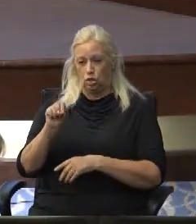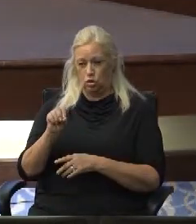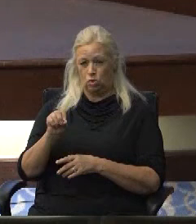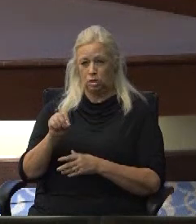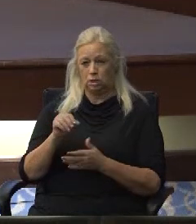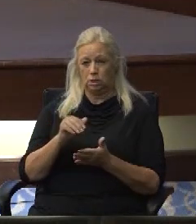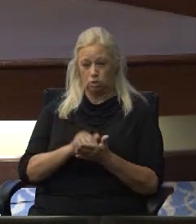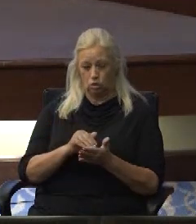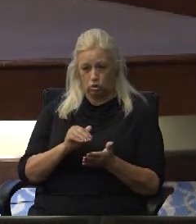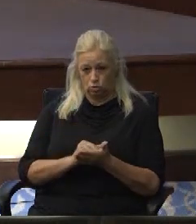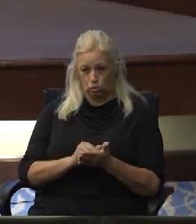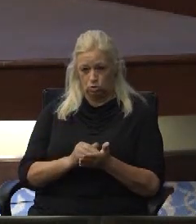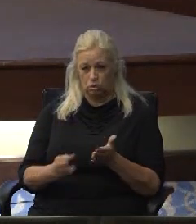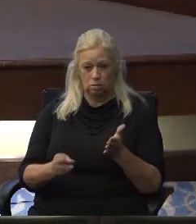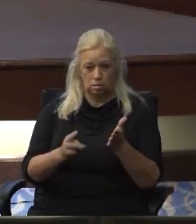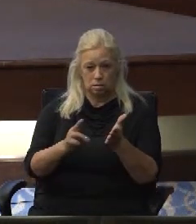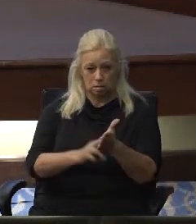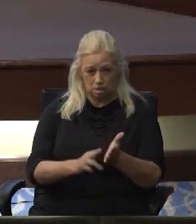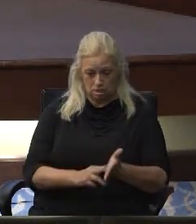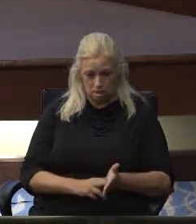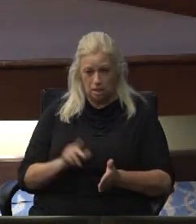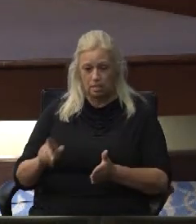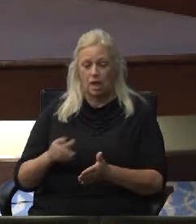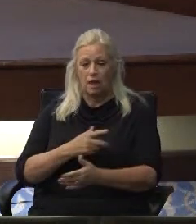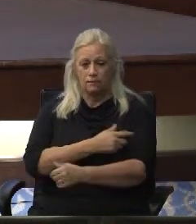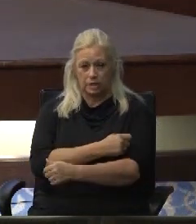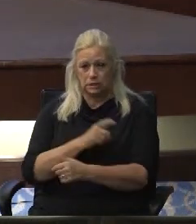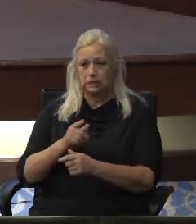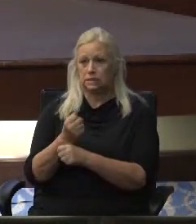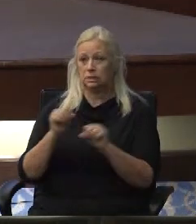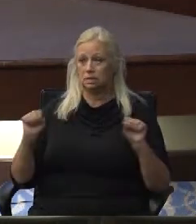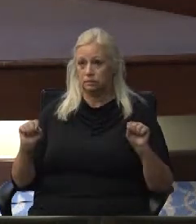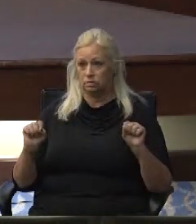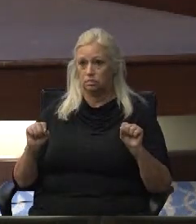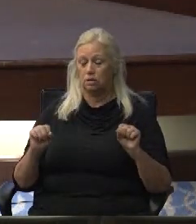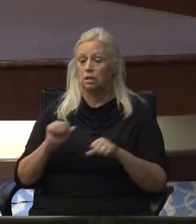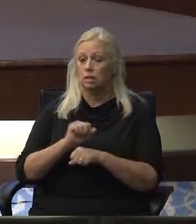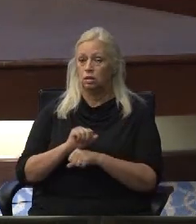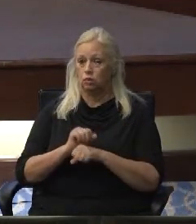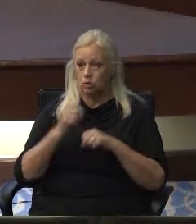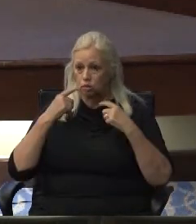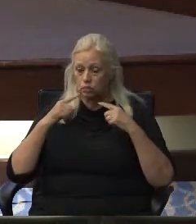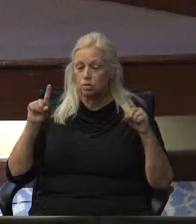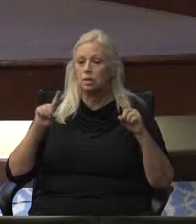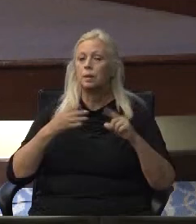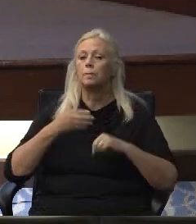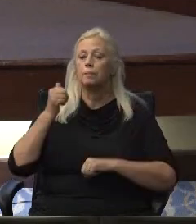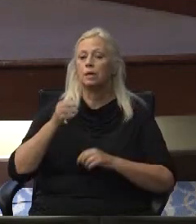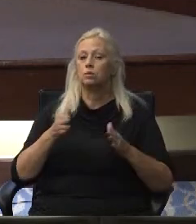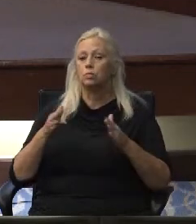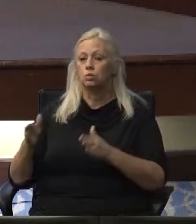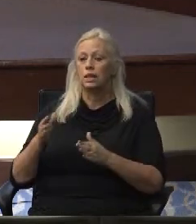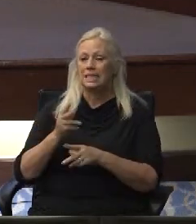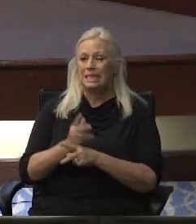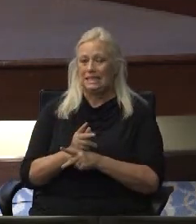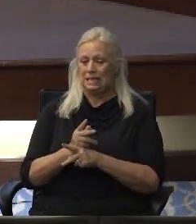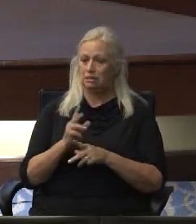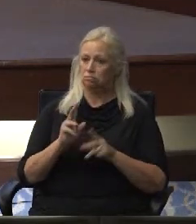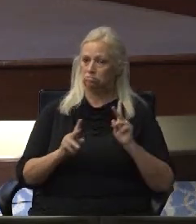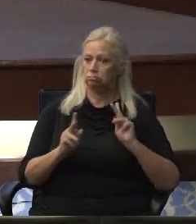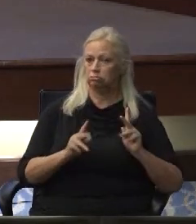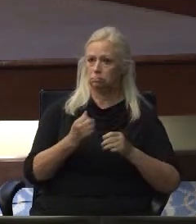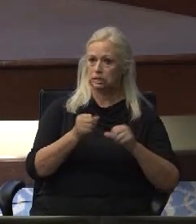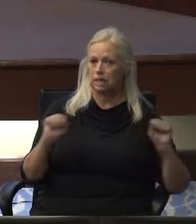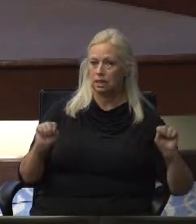doctors signed a letter saying that the vaccines are safe, that they work, and it's the best way to keep our residents safe. These are doctors that